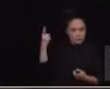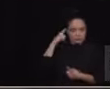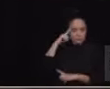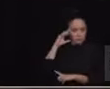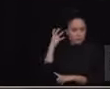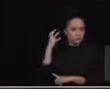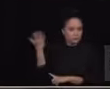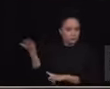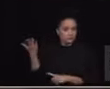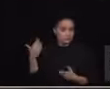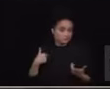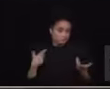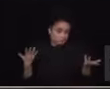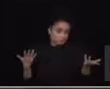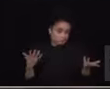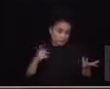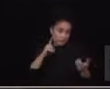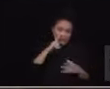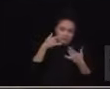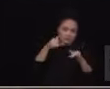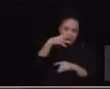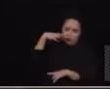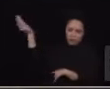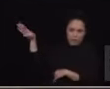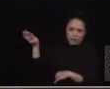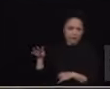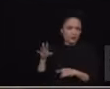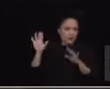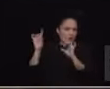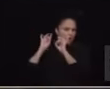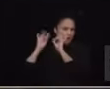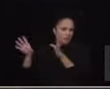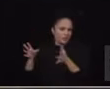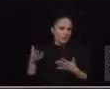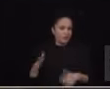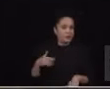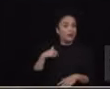I ignore him. I think it's ridiculous. I wouldn't even give him the time of day if I were the media.